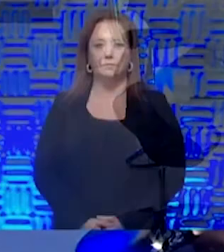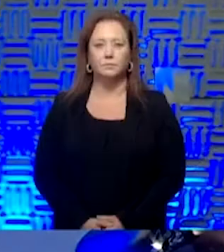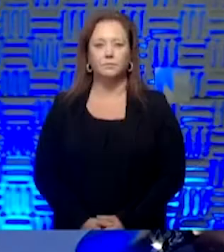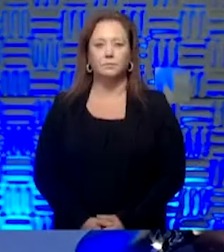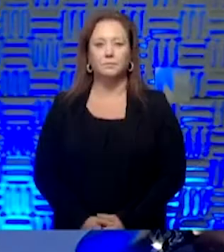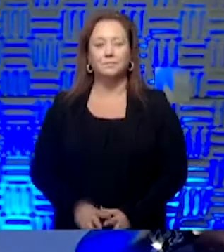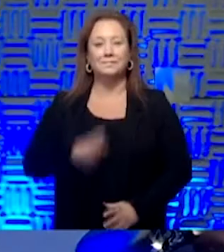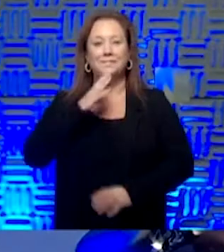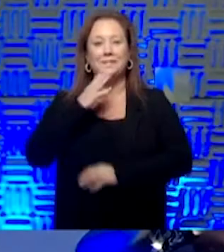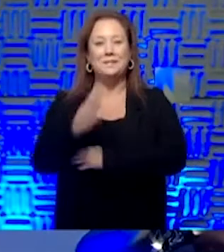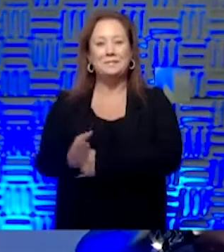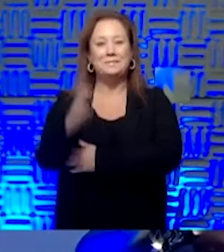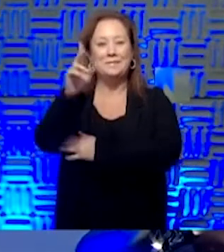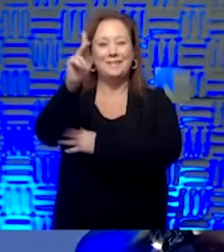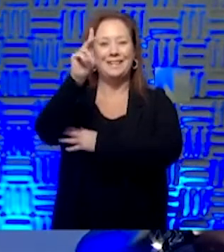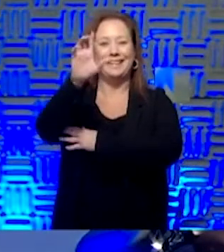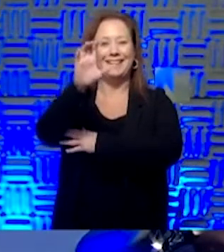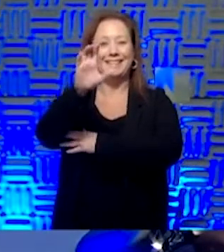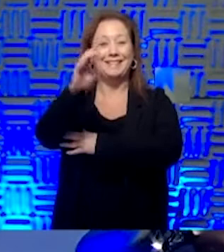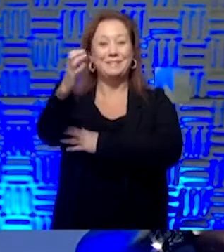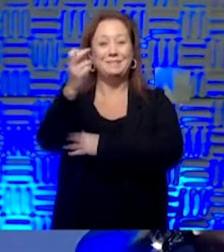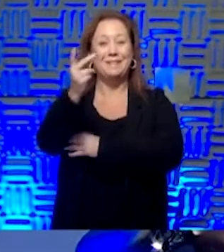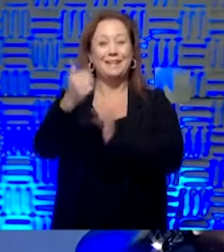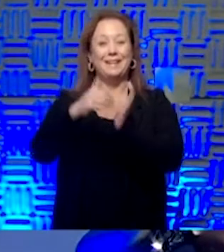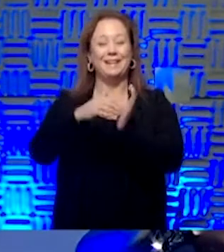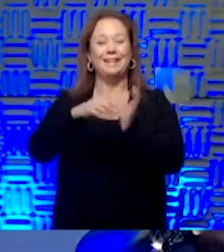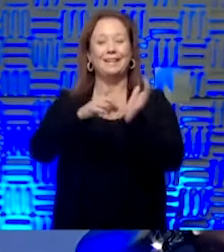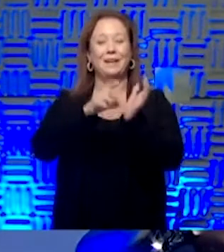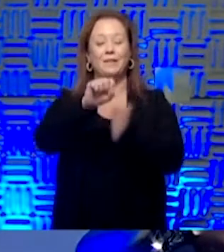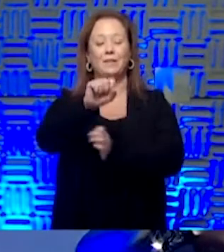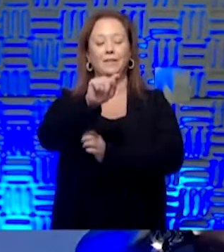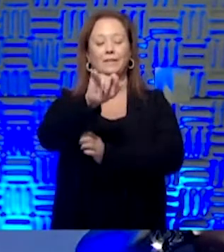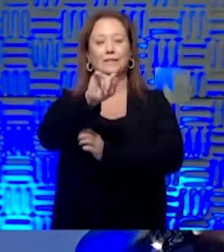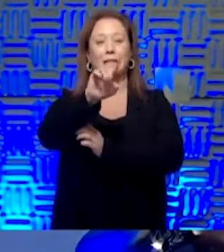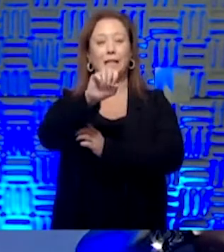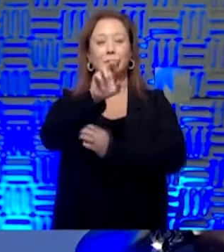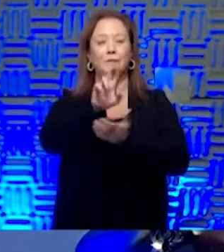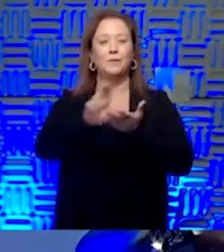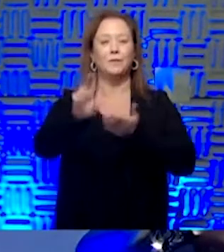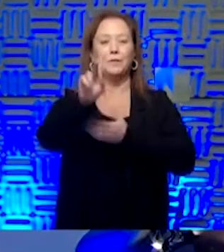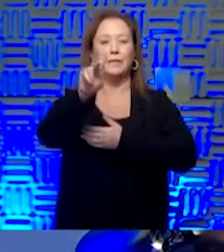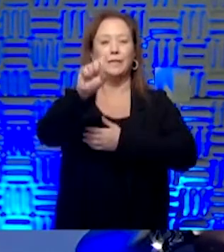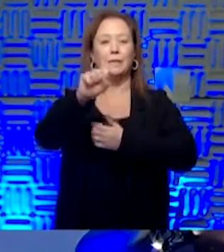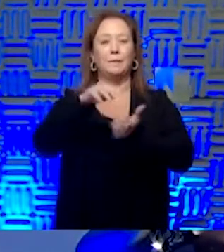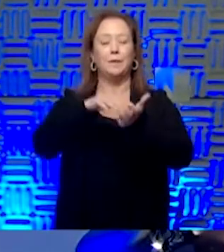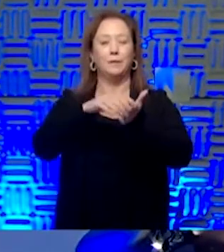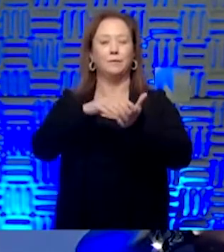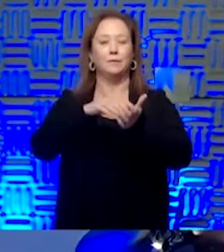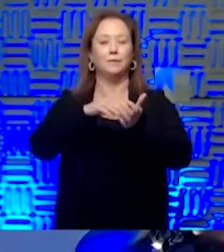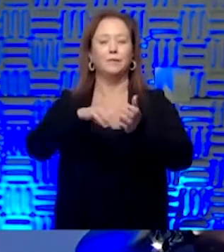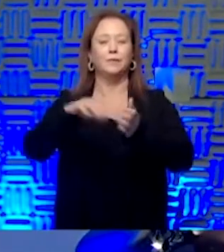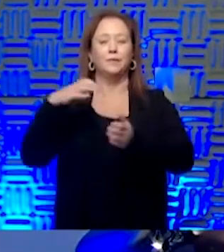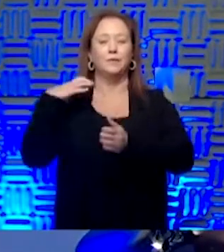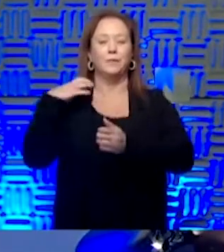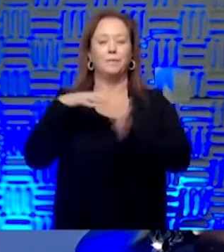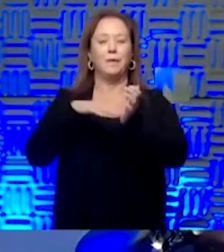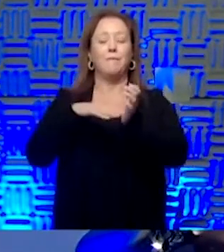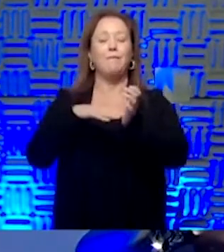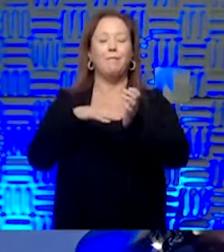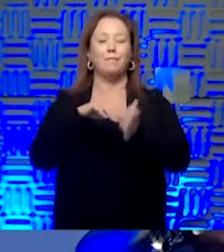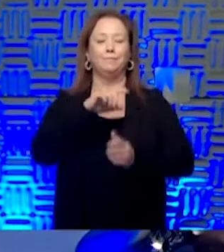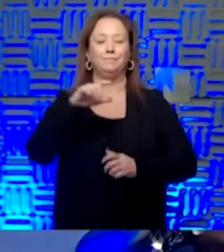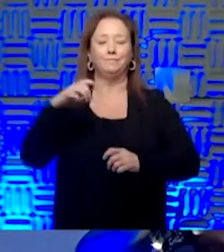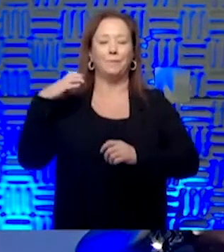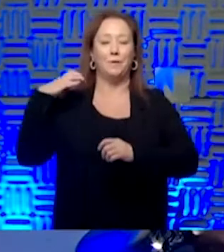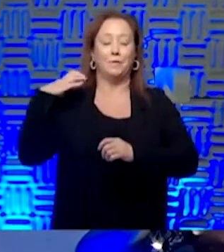Yeah. Good morning, Kansas City. Here we are. This is Steve Stites here at the University of Kansas Medical System, our Chief Medical Officer. I am joined this morning